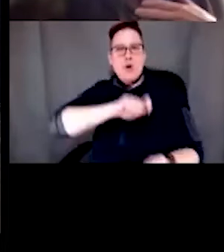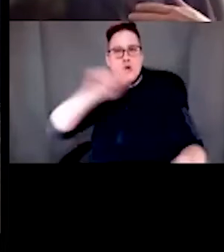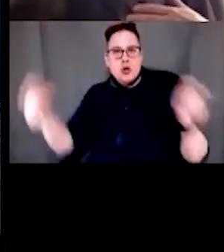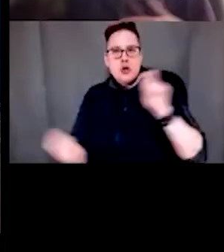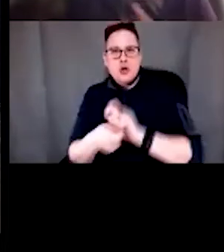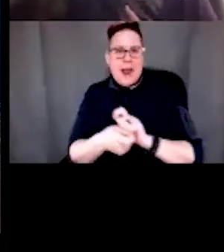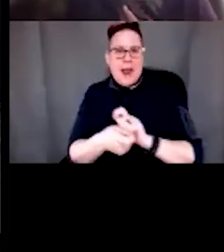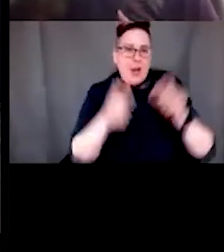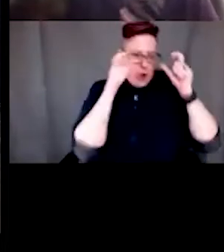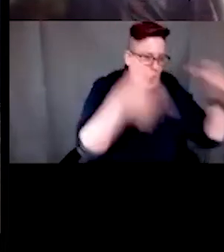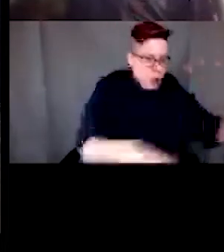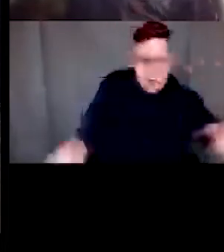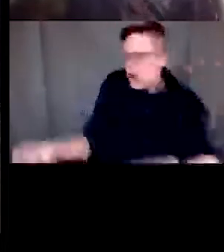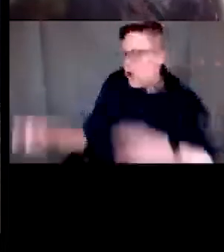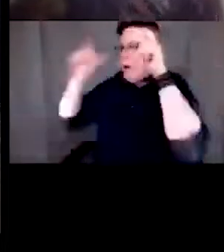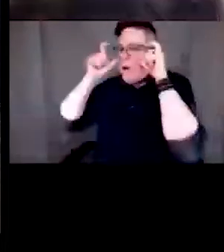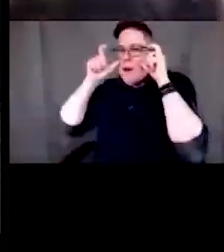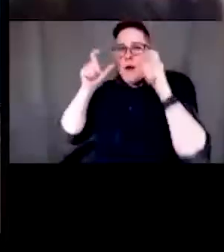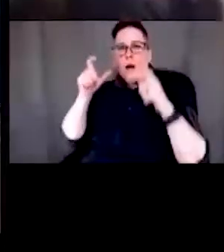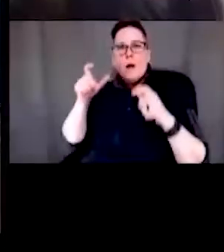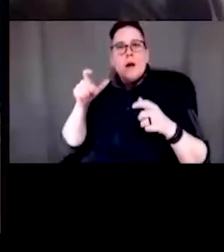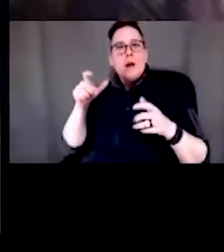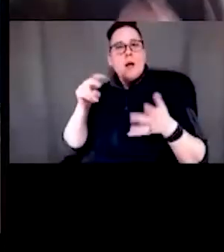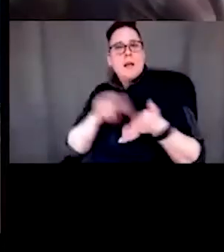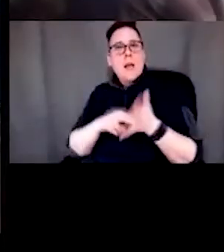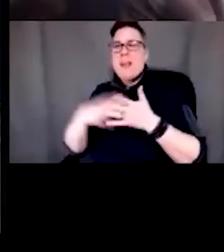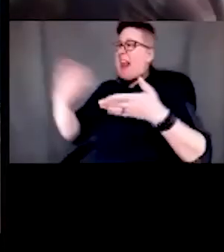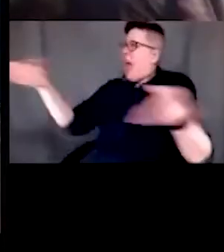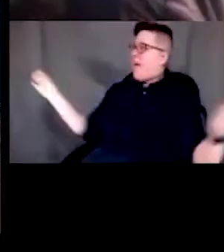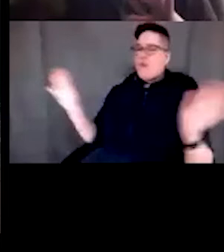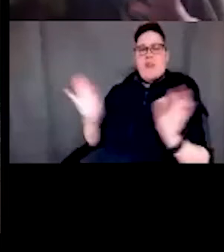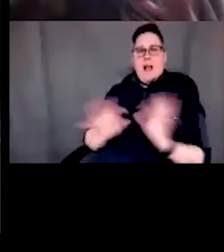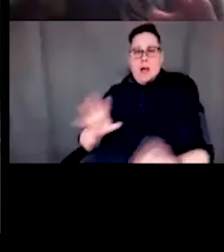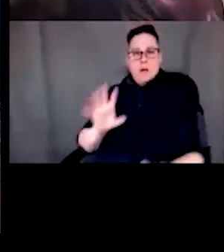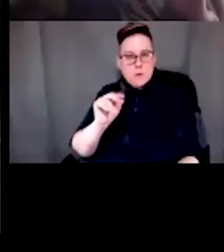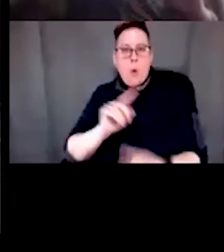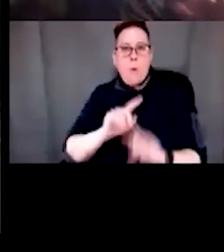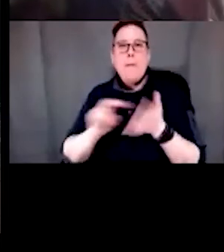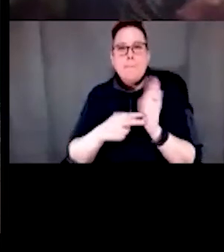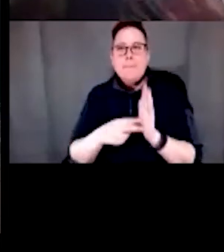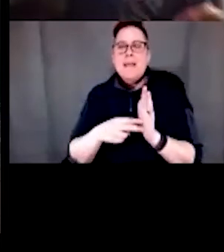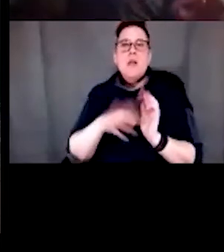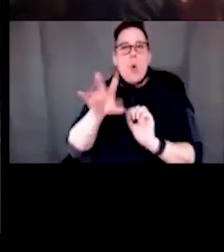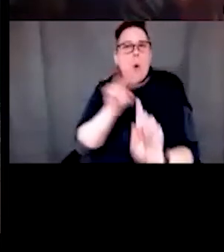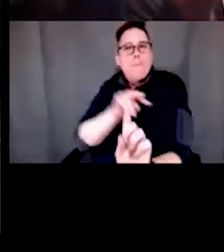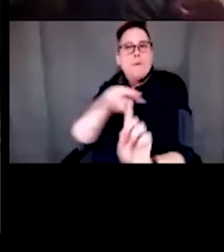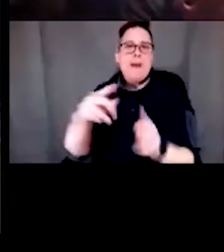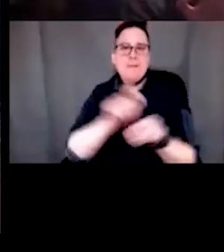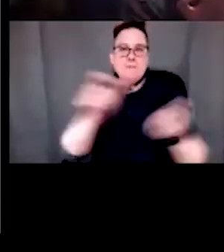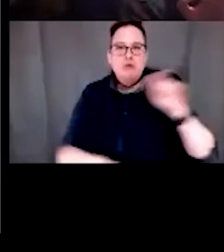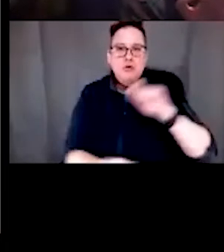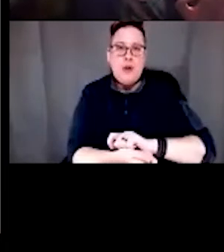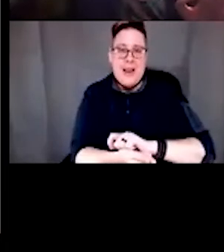different glasses. It doesn't mean everything else is irrelevant. It just means that you change your perception